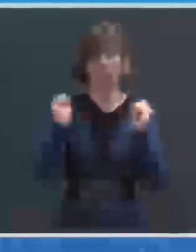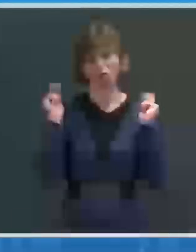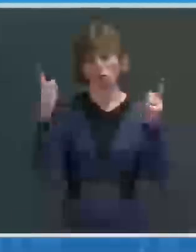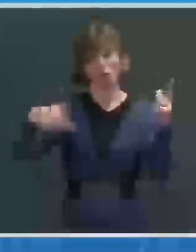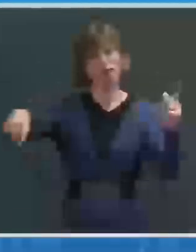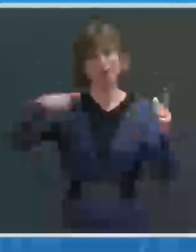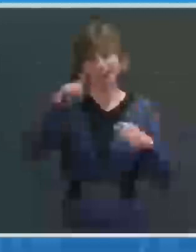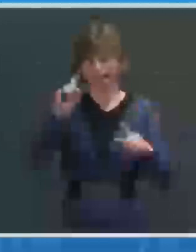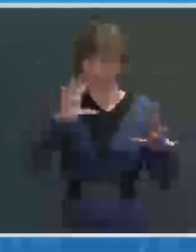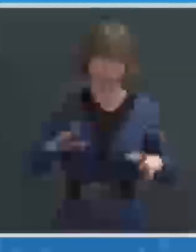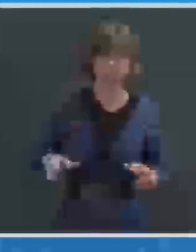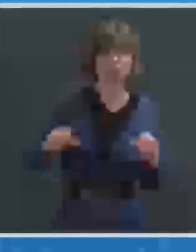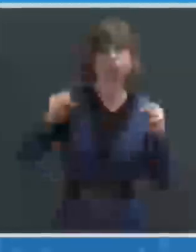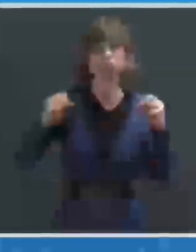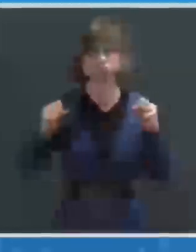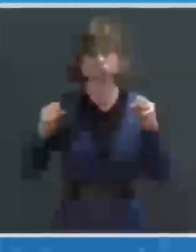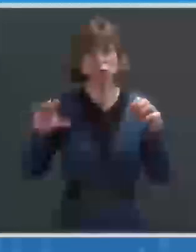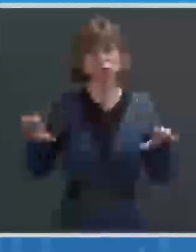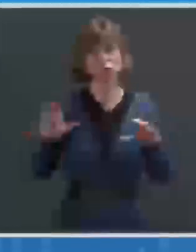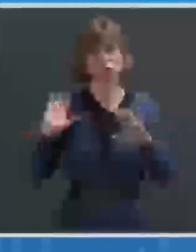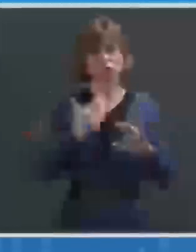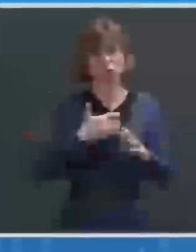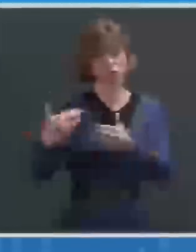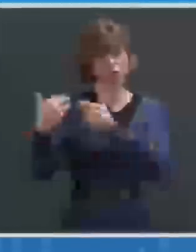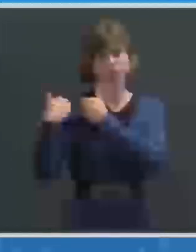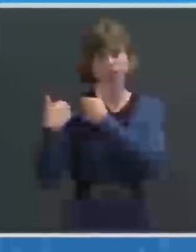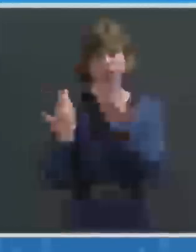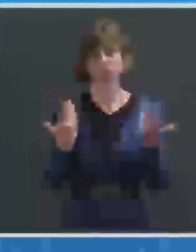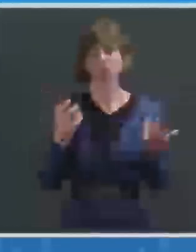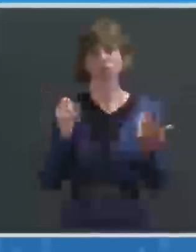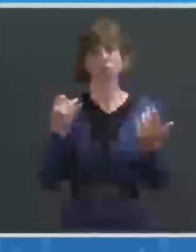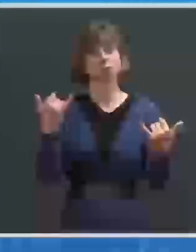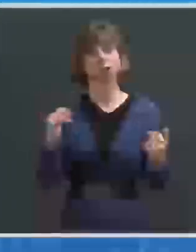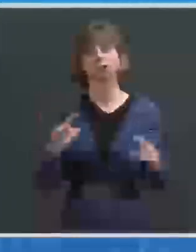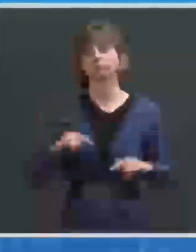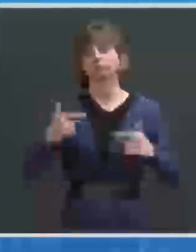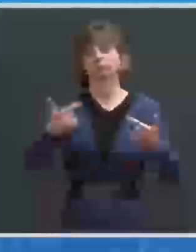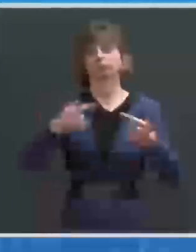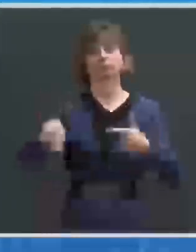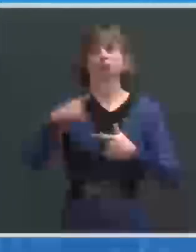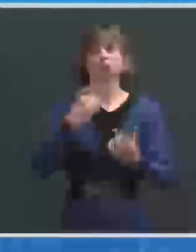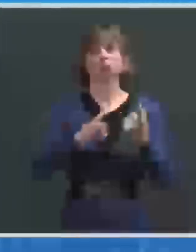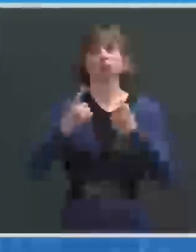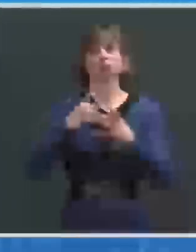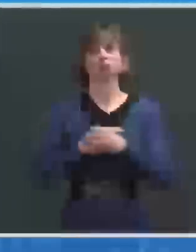do our part. With that, let's open it up to questions.